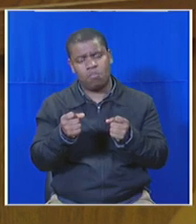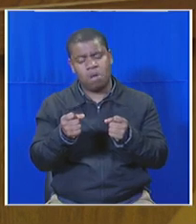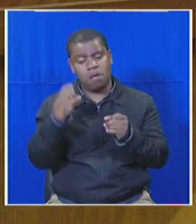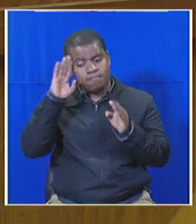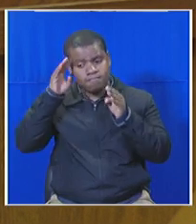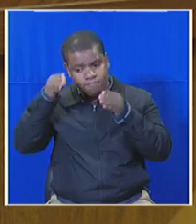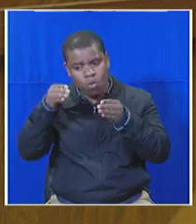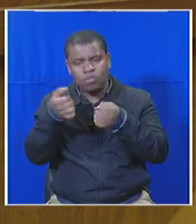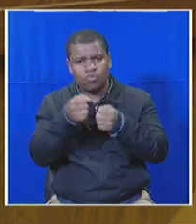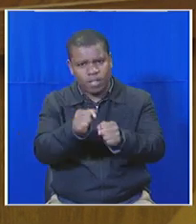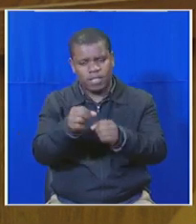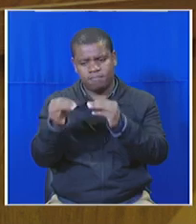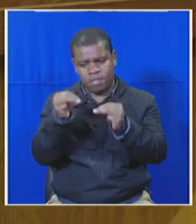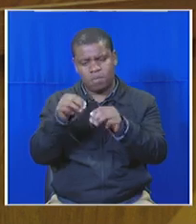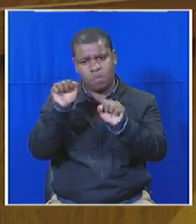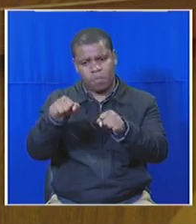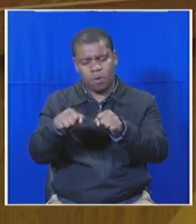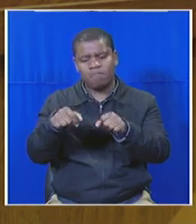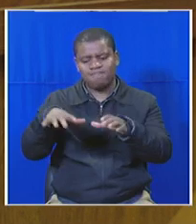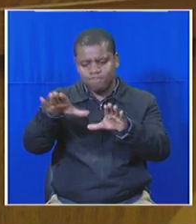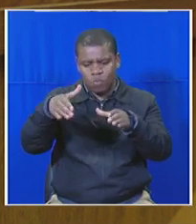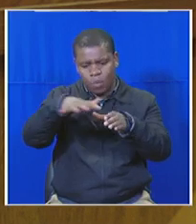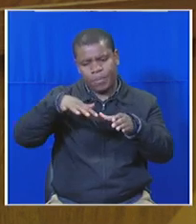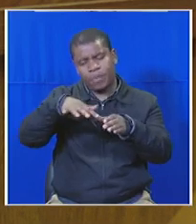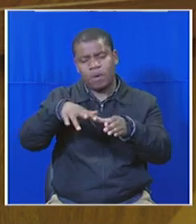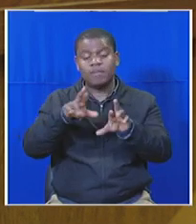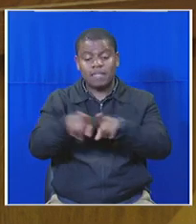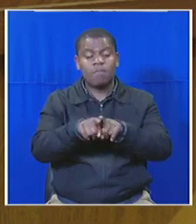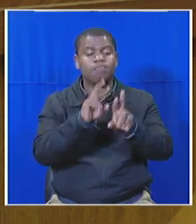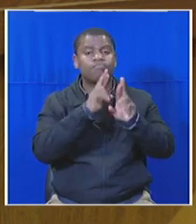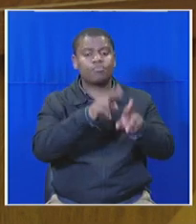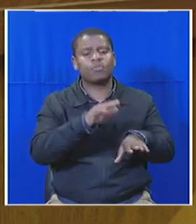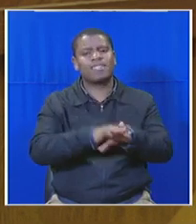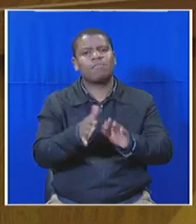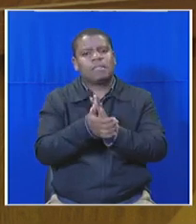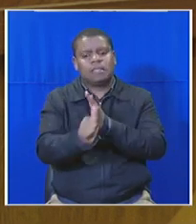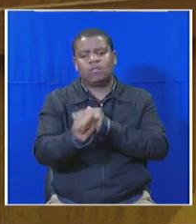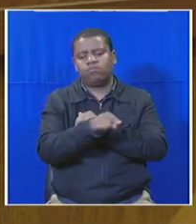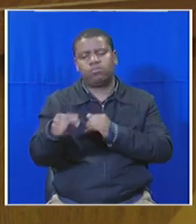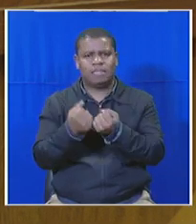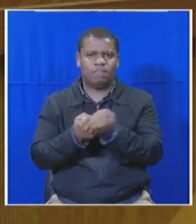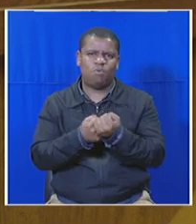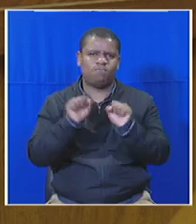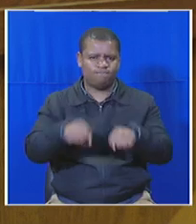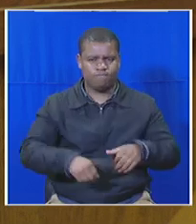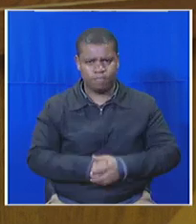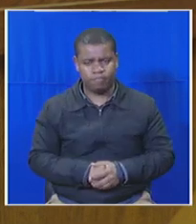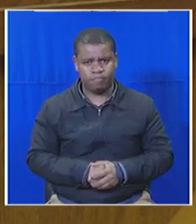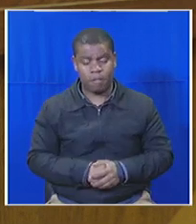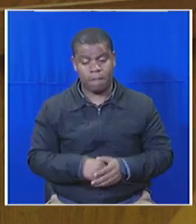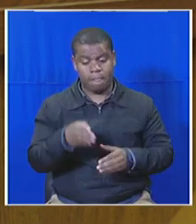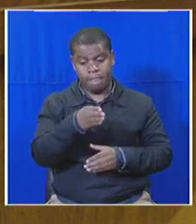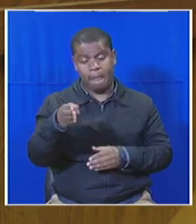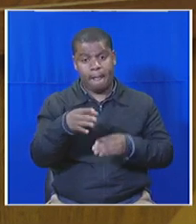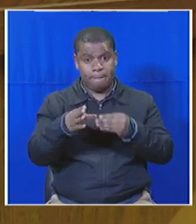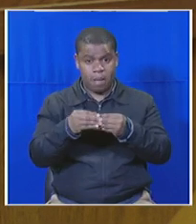improving the strategic management and internal accountability capacity that will support professional policing. Police members need